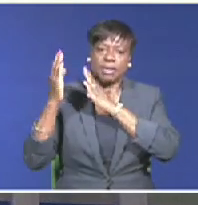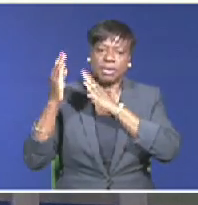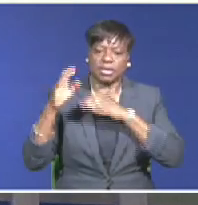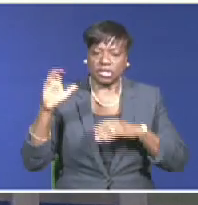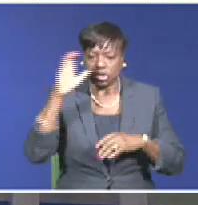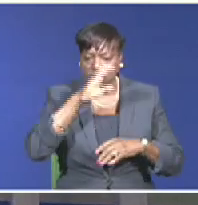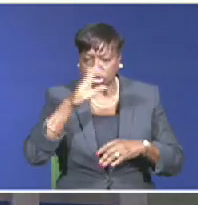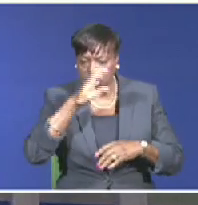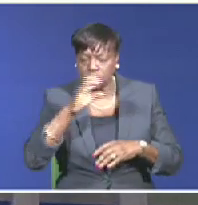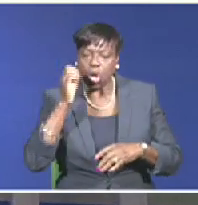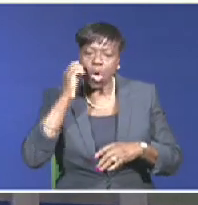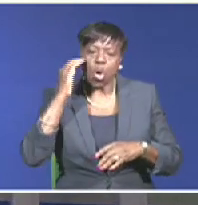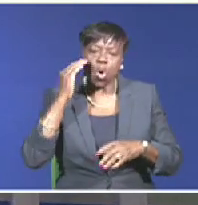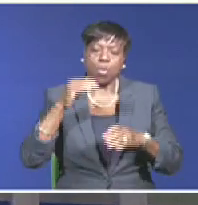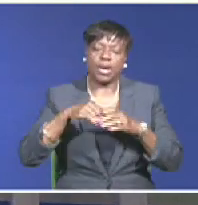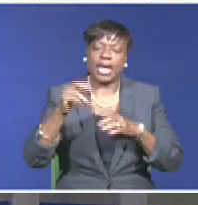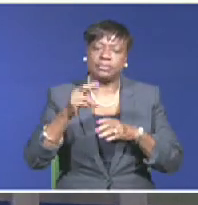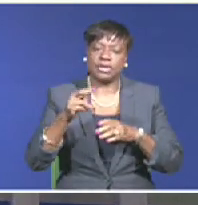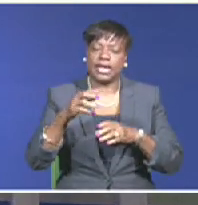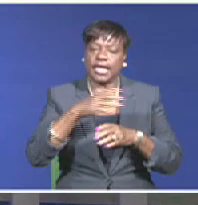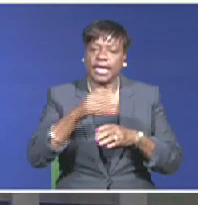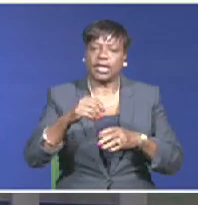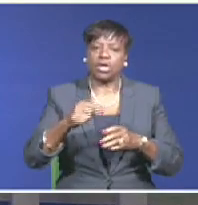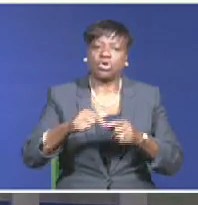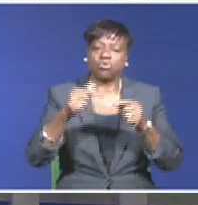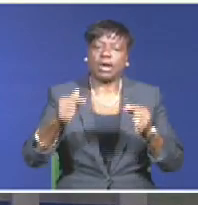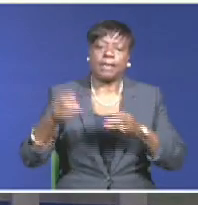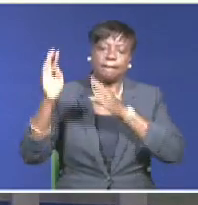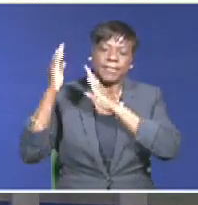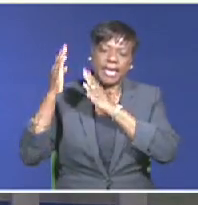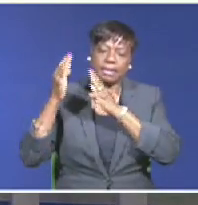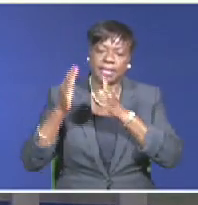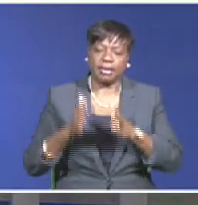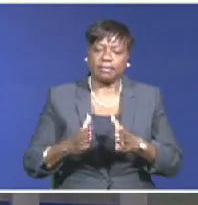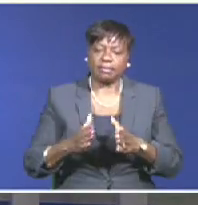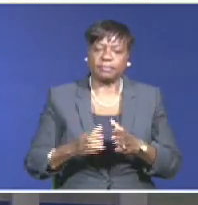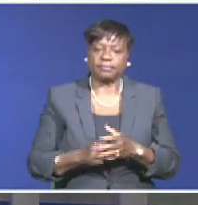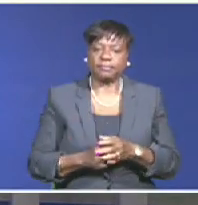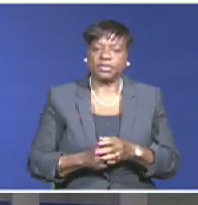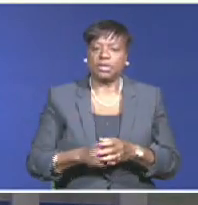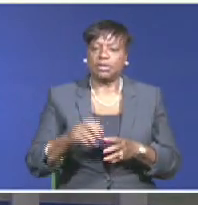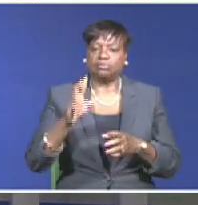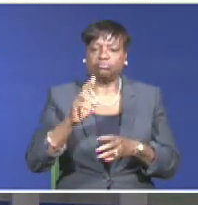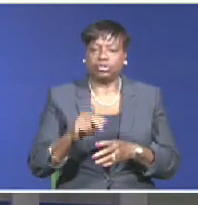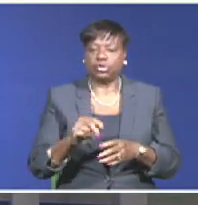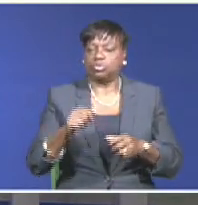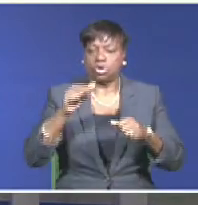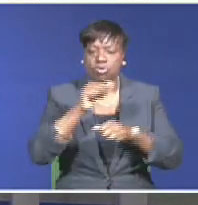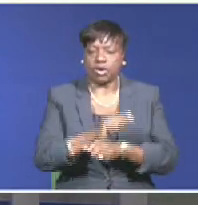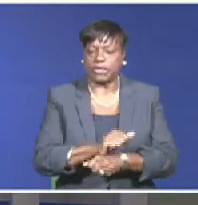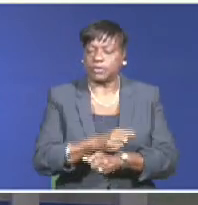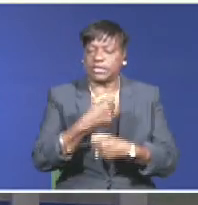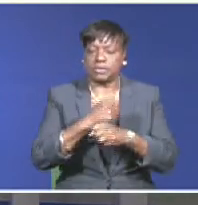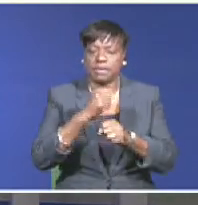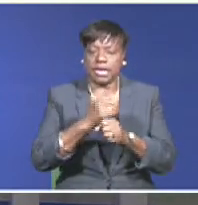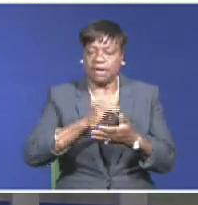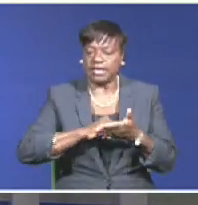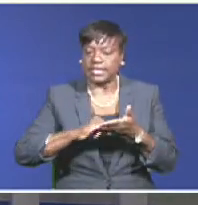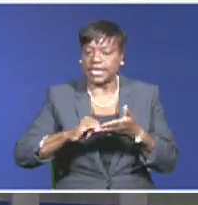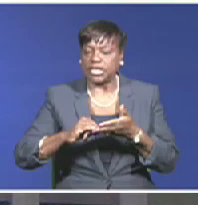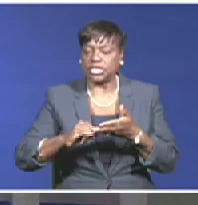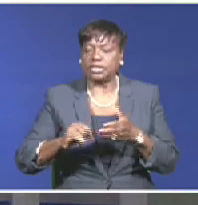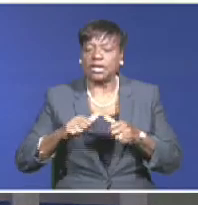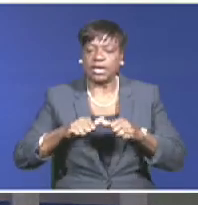Bohemia police say the bills were in US currency no arrest was made and investigations continue several hours later